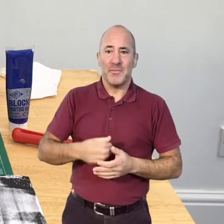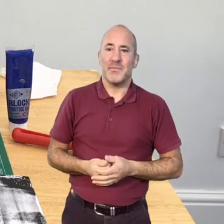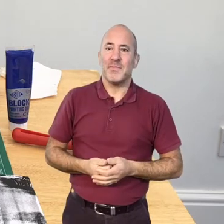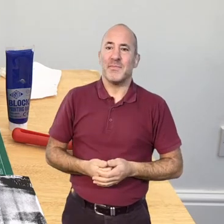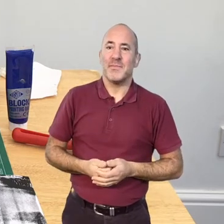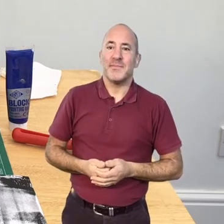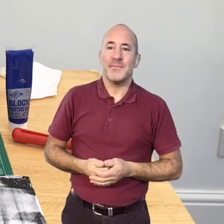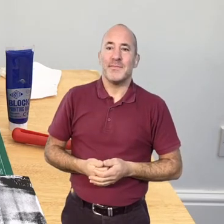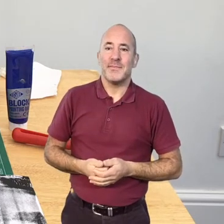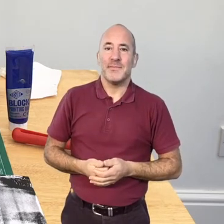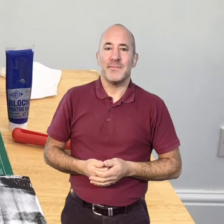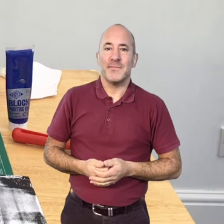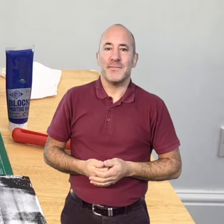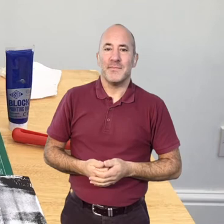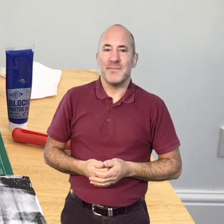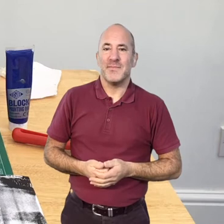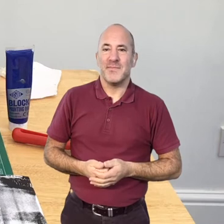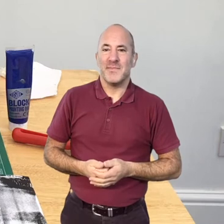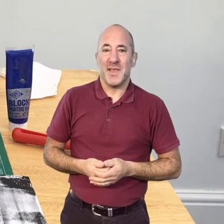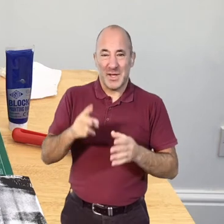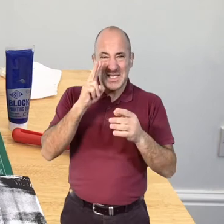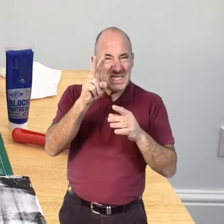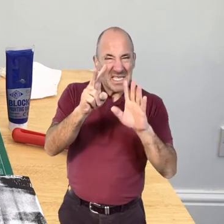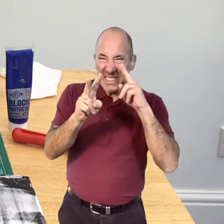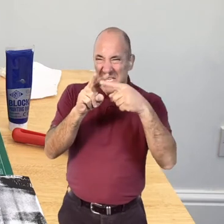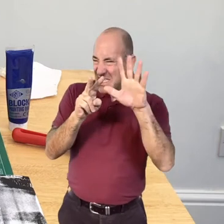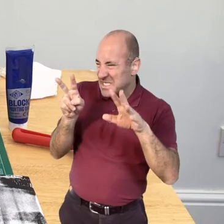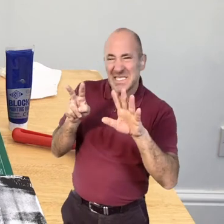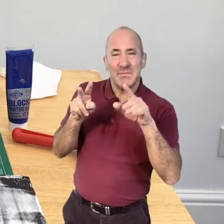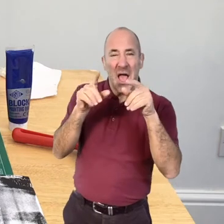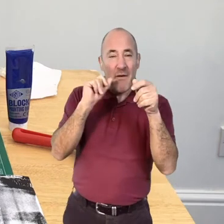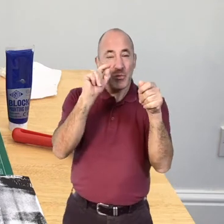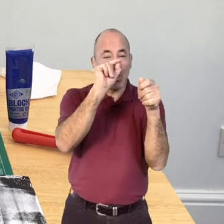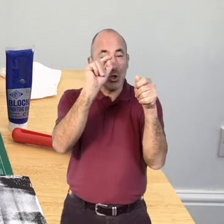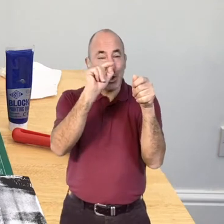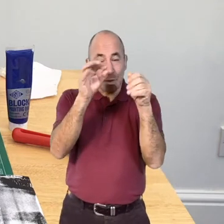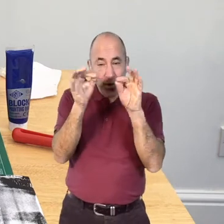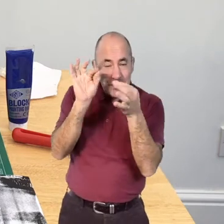Look at that. And you can see, I don't know if you can see that, see all the little dots.